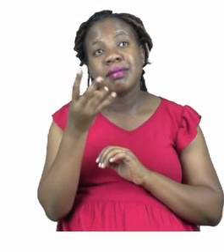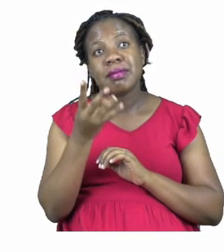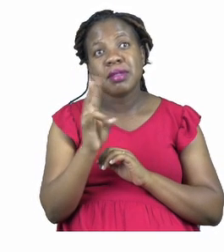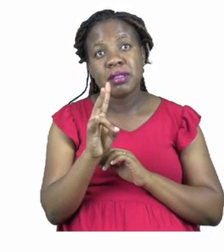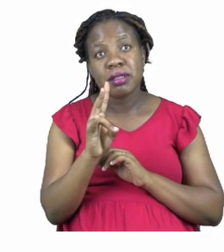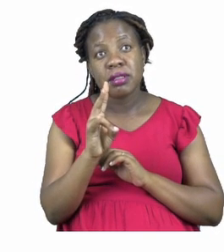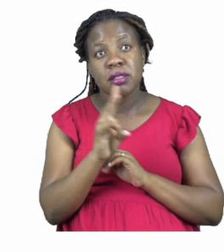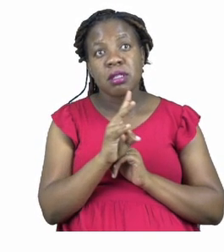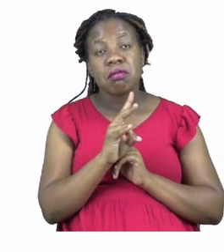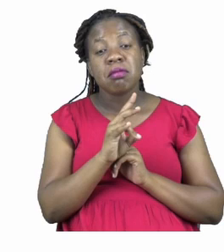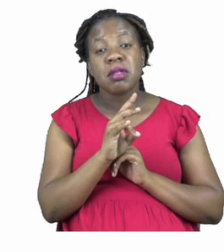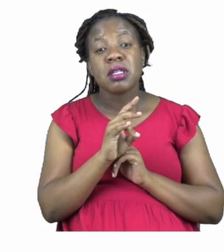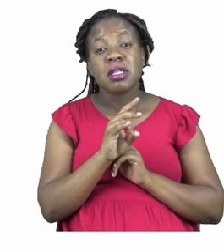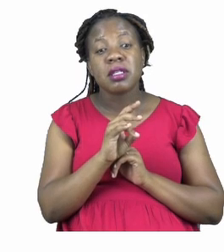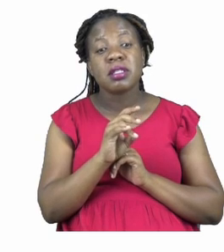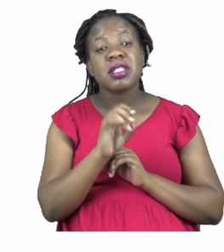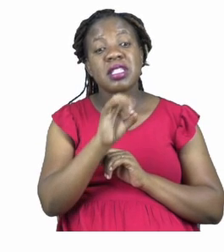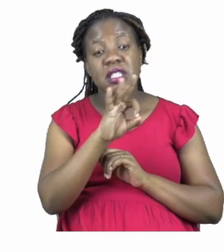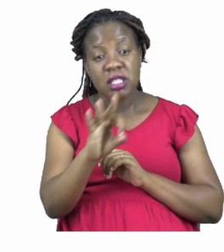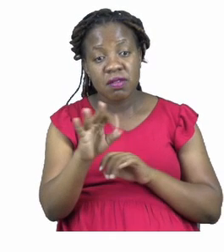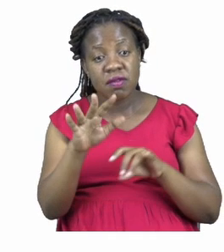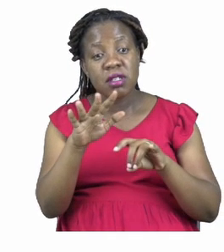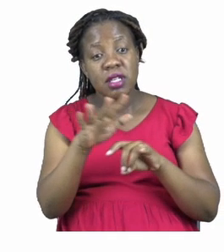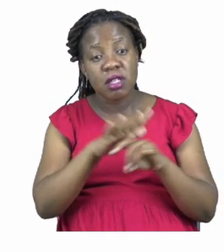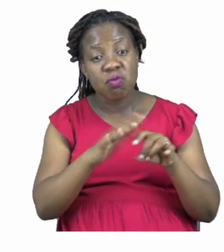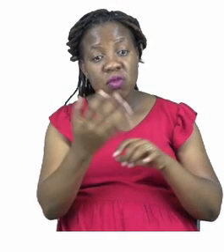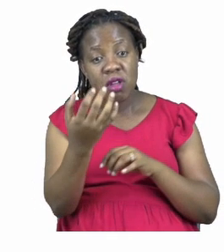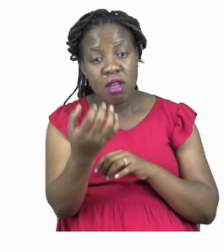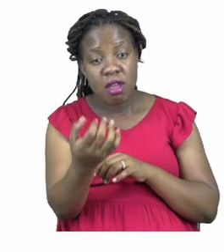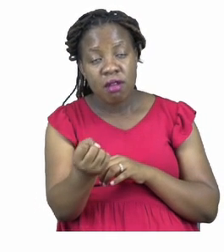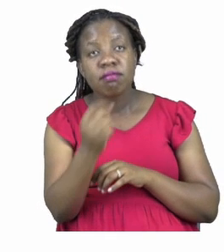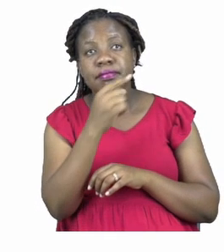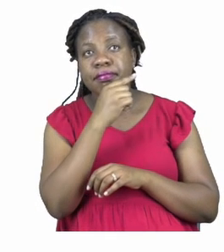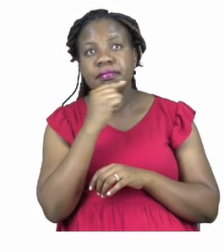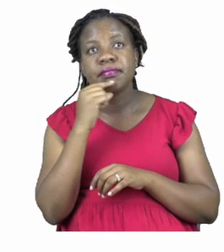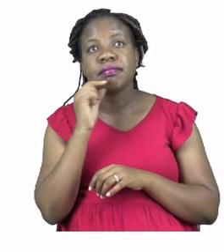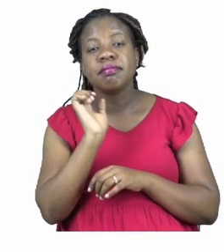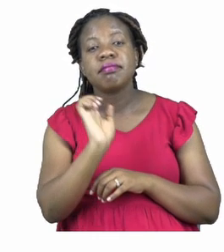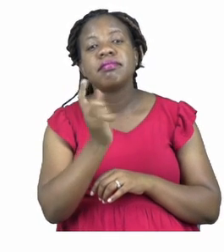So now let's take a look at the questions. For number 1,